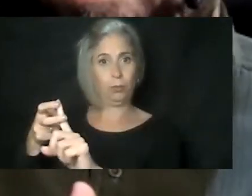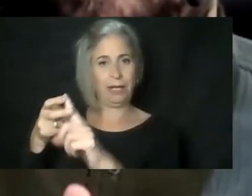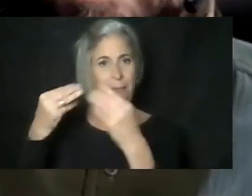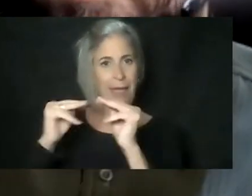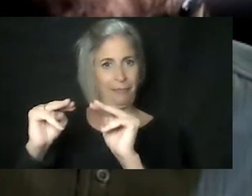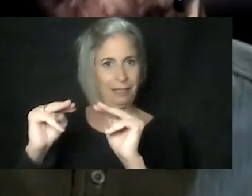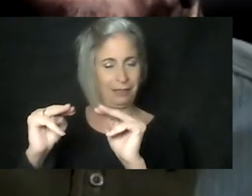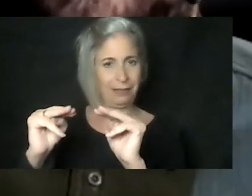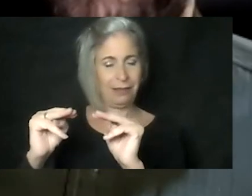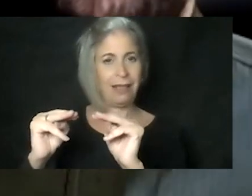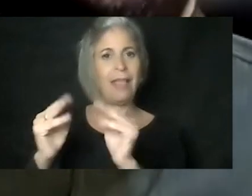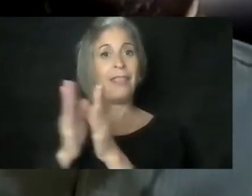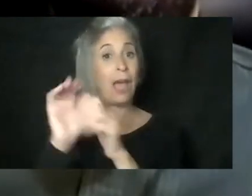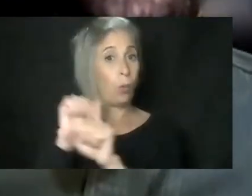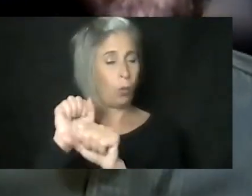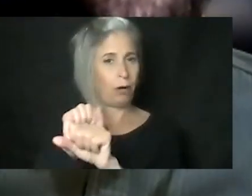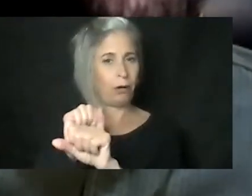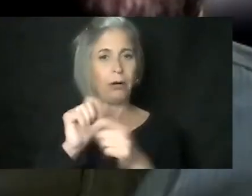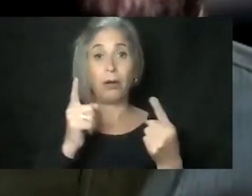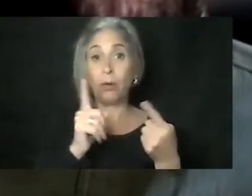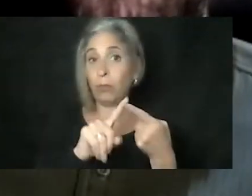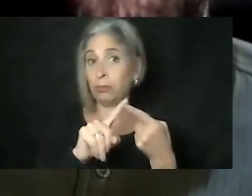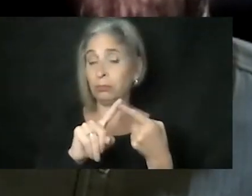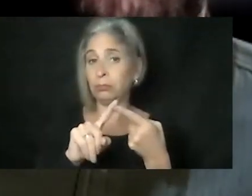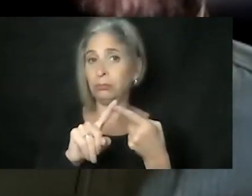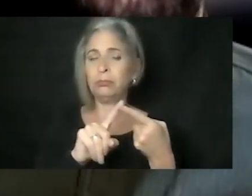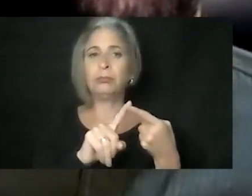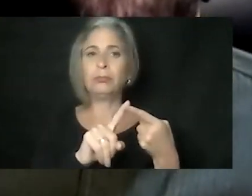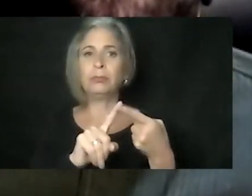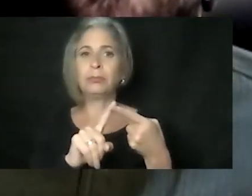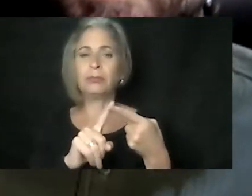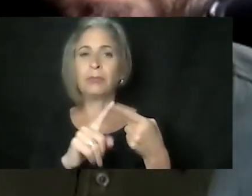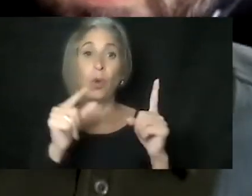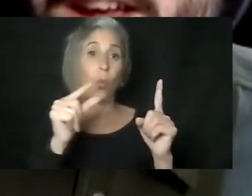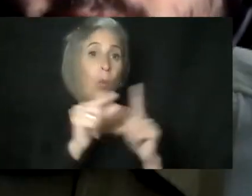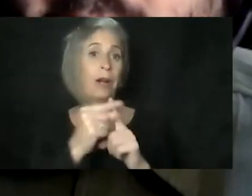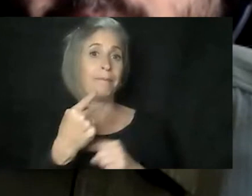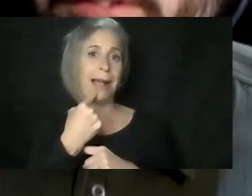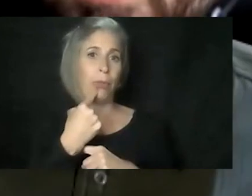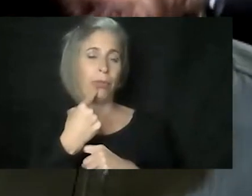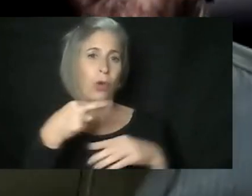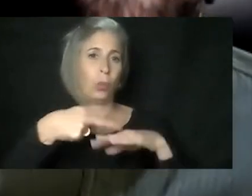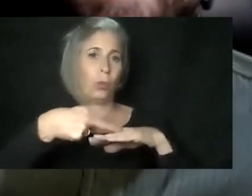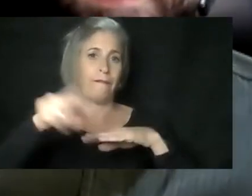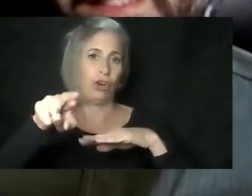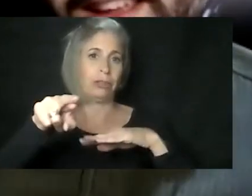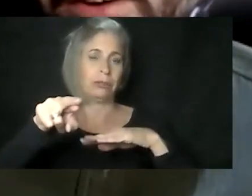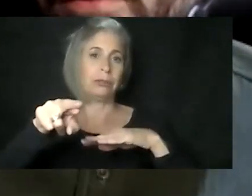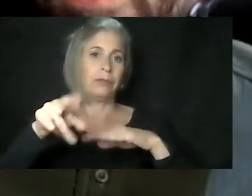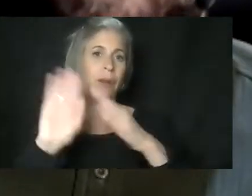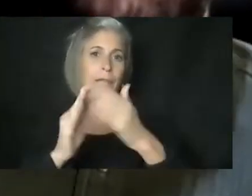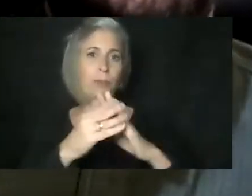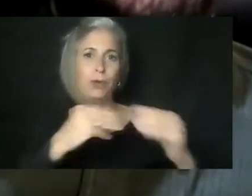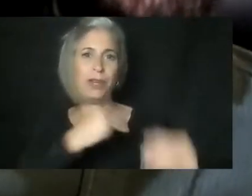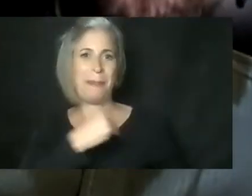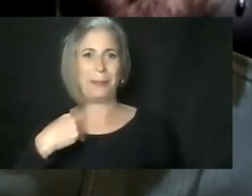kind of work especially well, and those being, first of all, word of mouth referrals from our existing community members, because